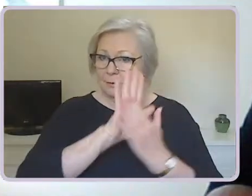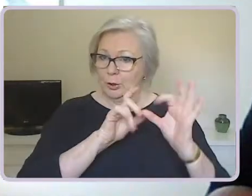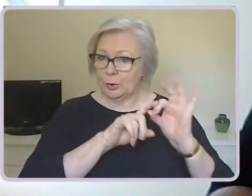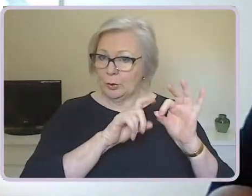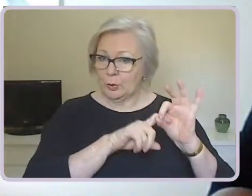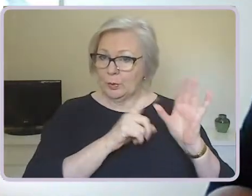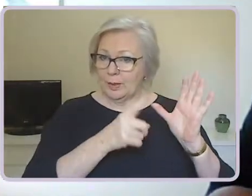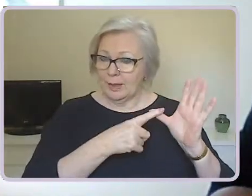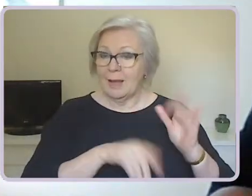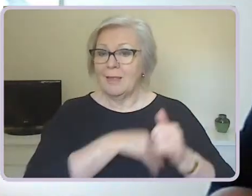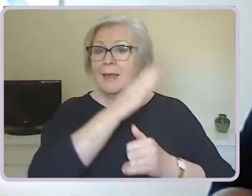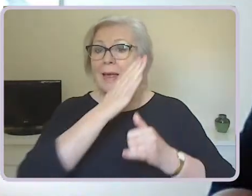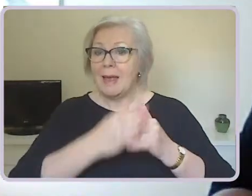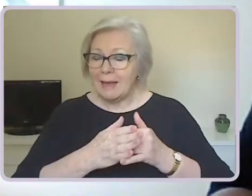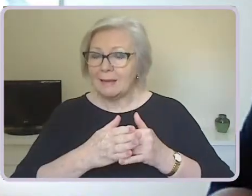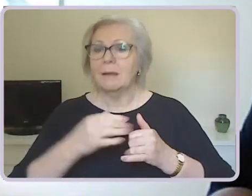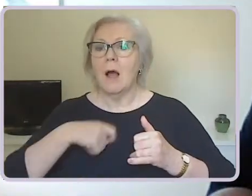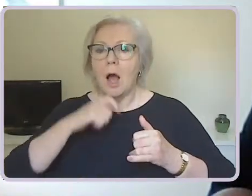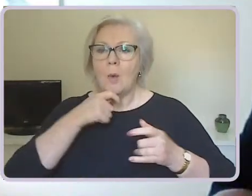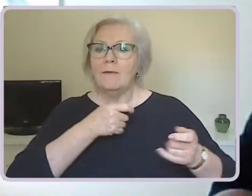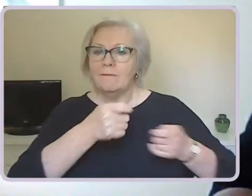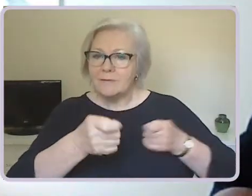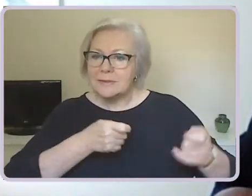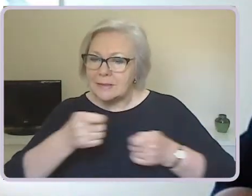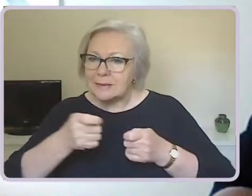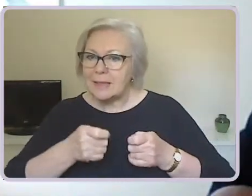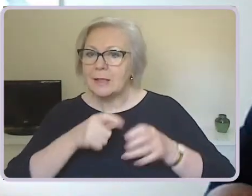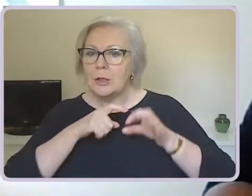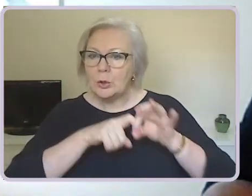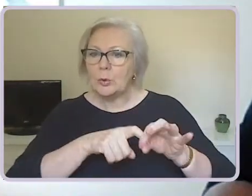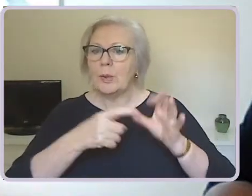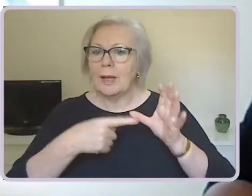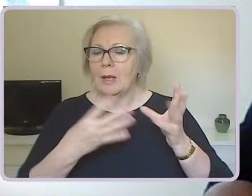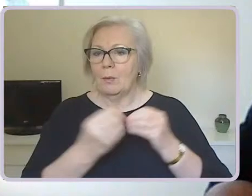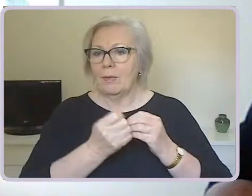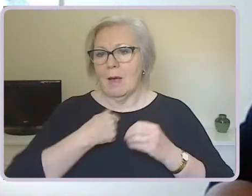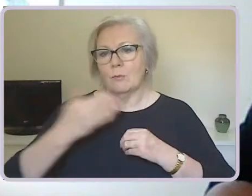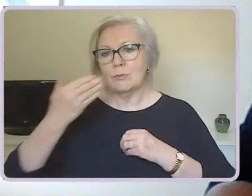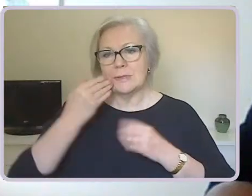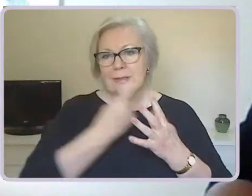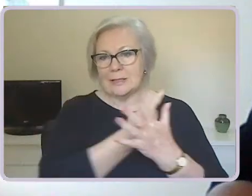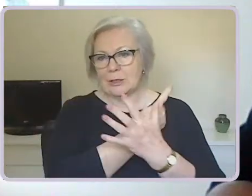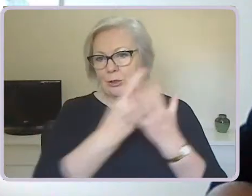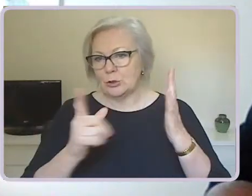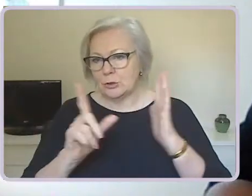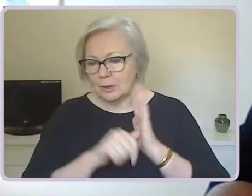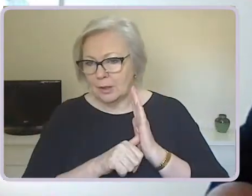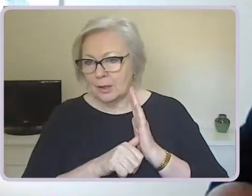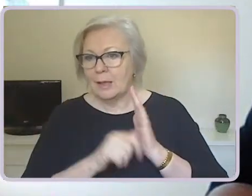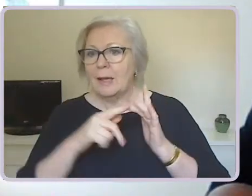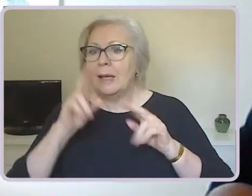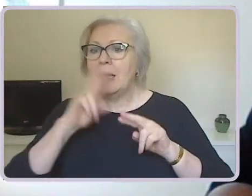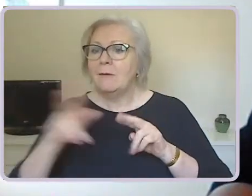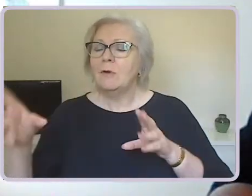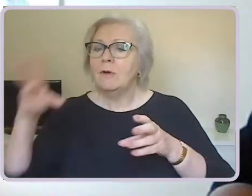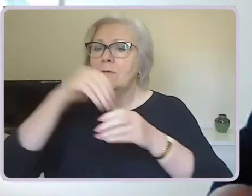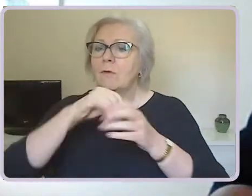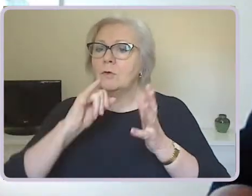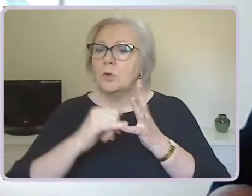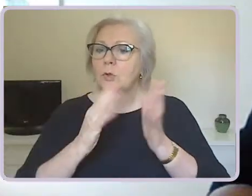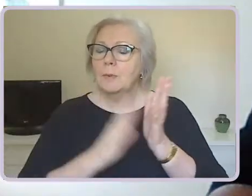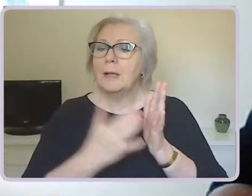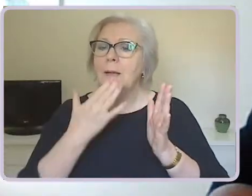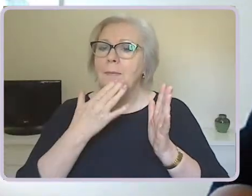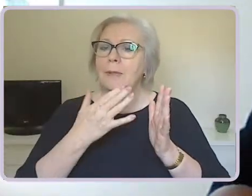will be facilitating a Q&A session with our presenters. If you are on social media, please use the